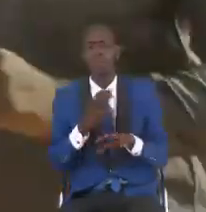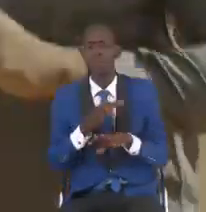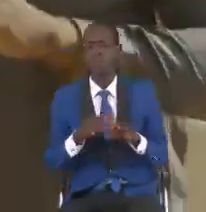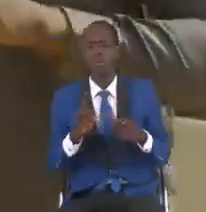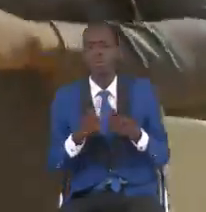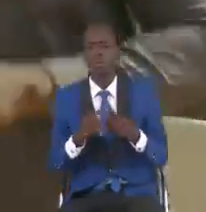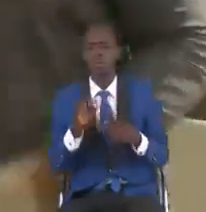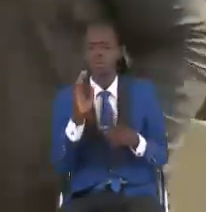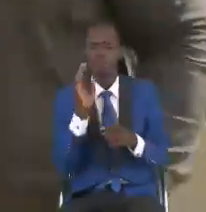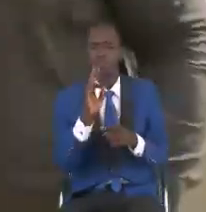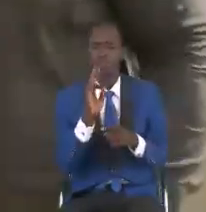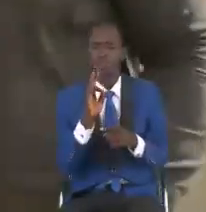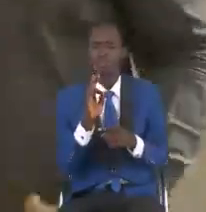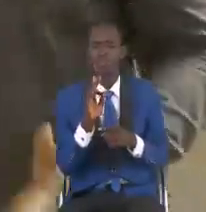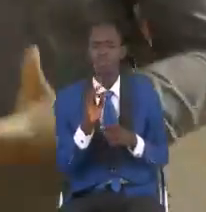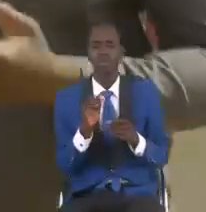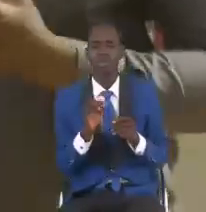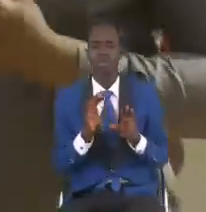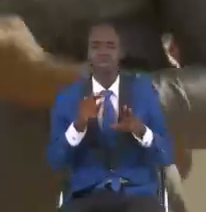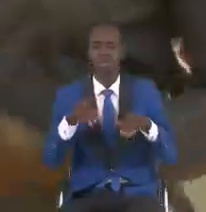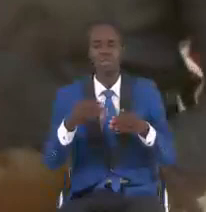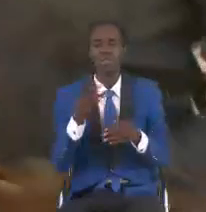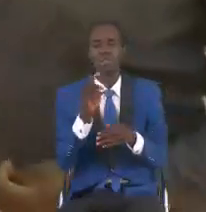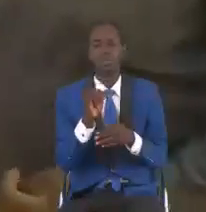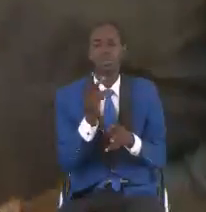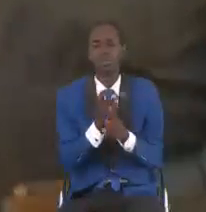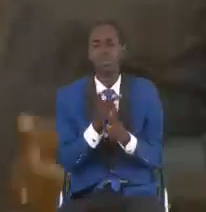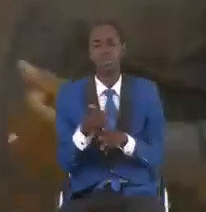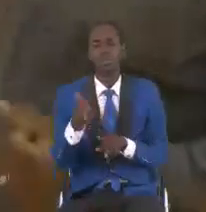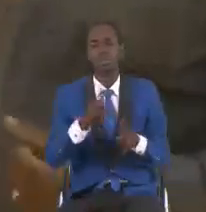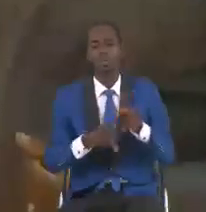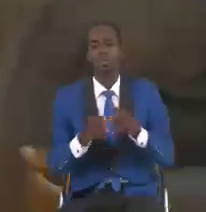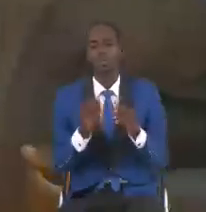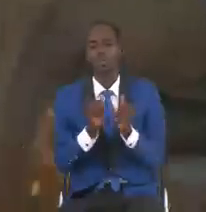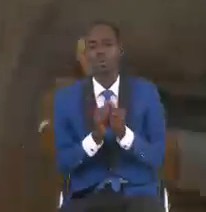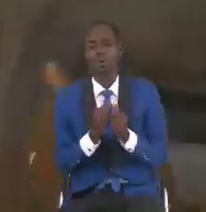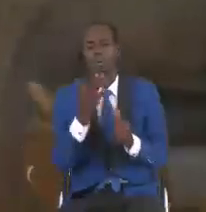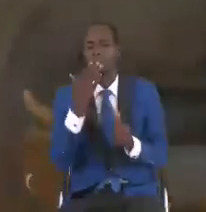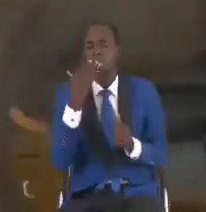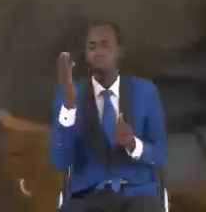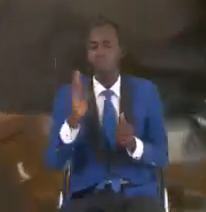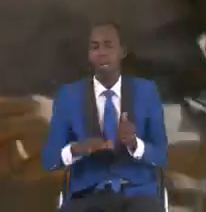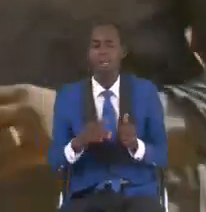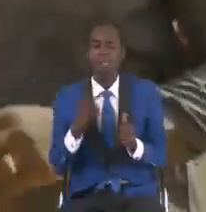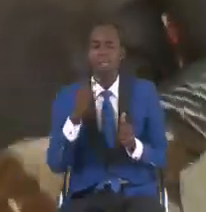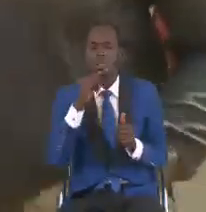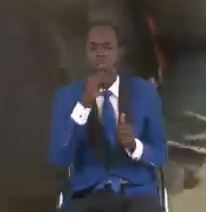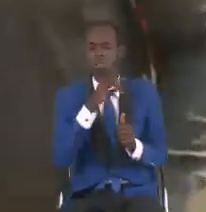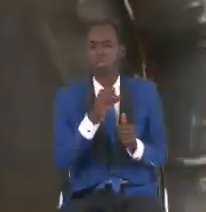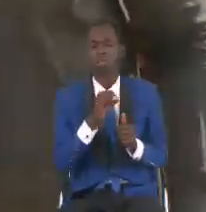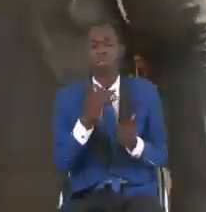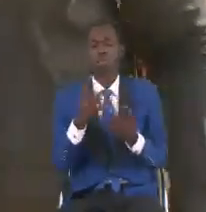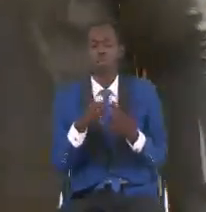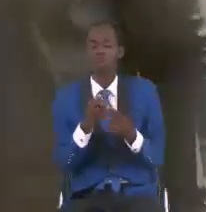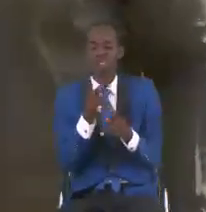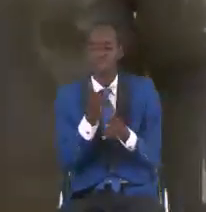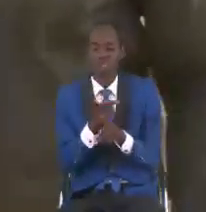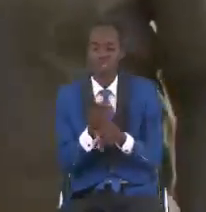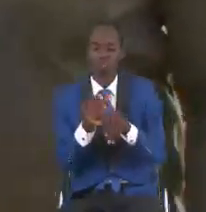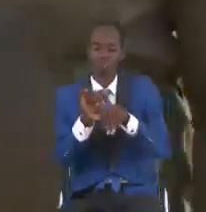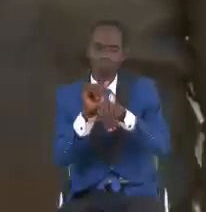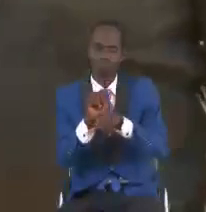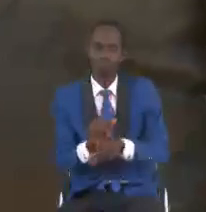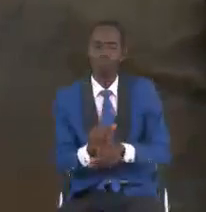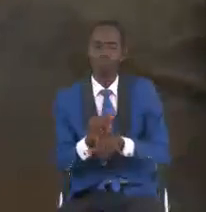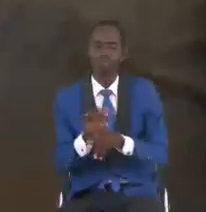half lies. You wanted to keep them by the adulterated